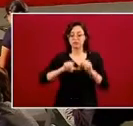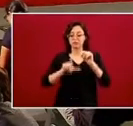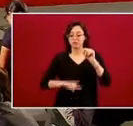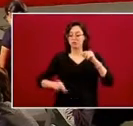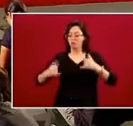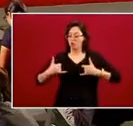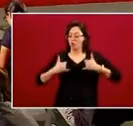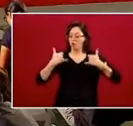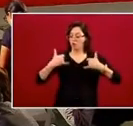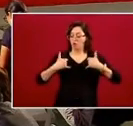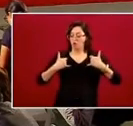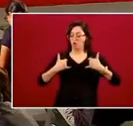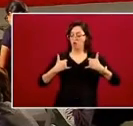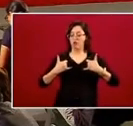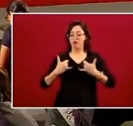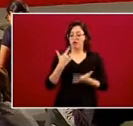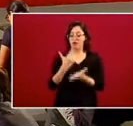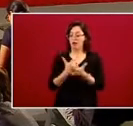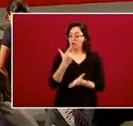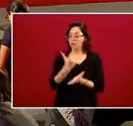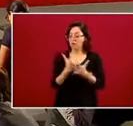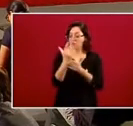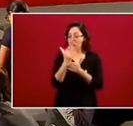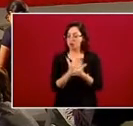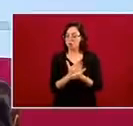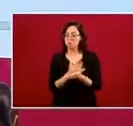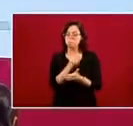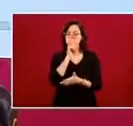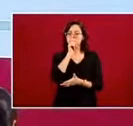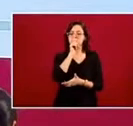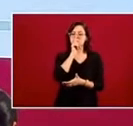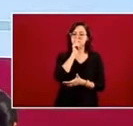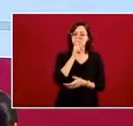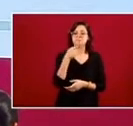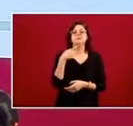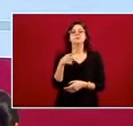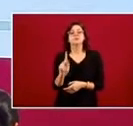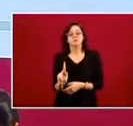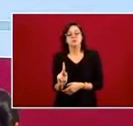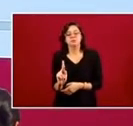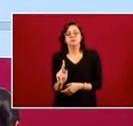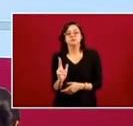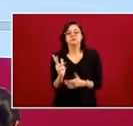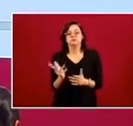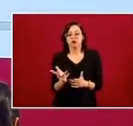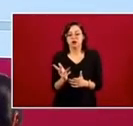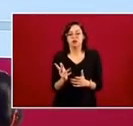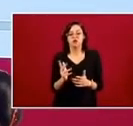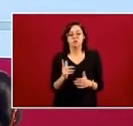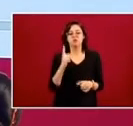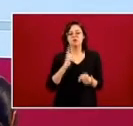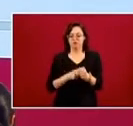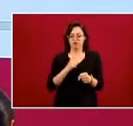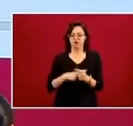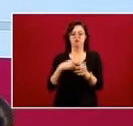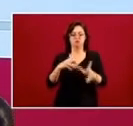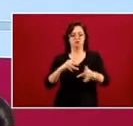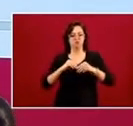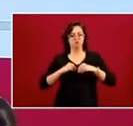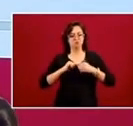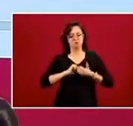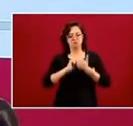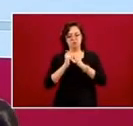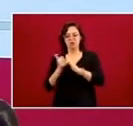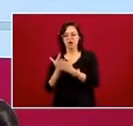in the European region. So this doesn't necessarily mean that we will have a lower risk, but it